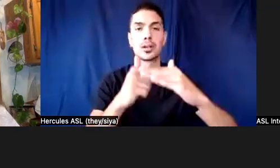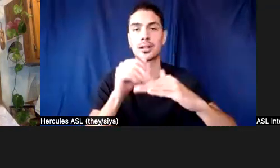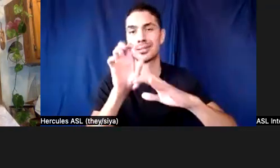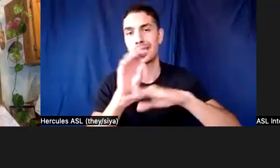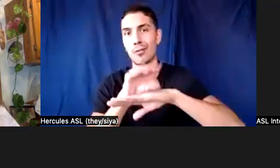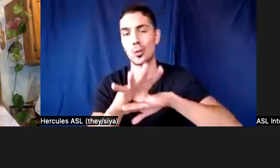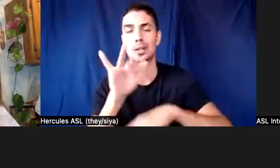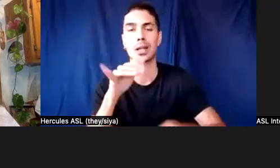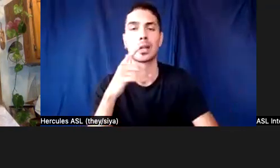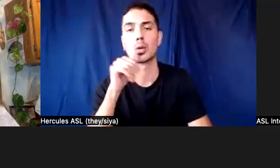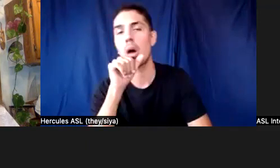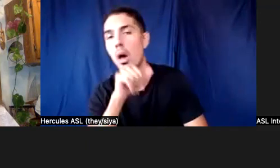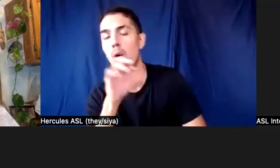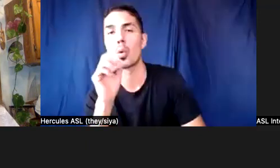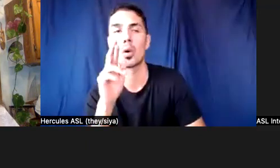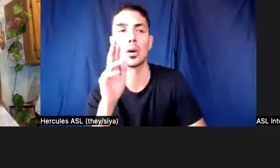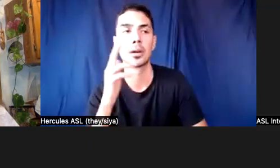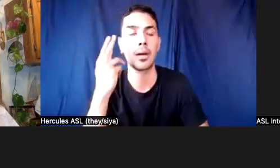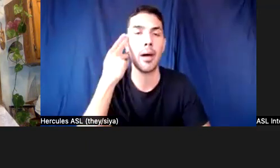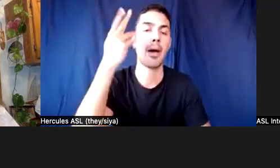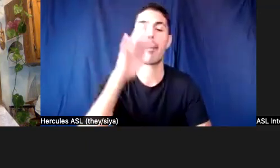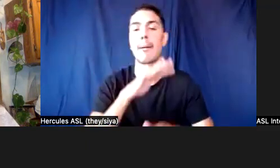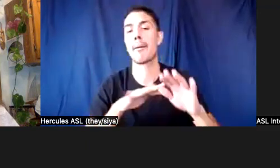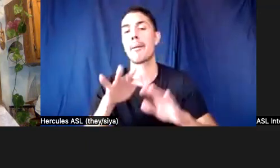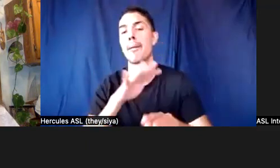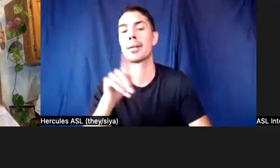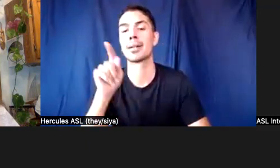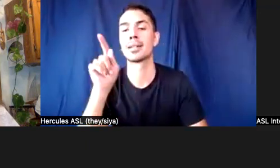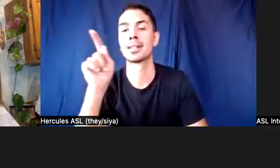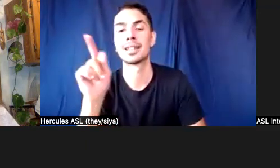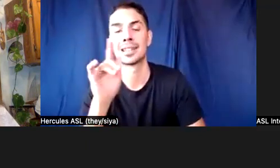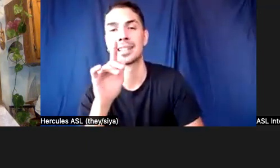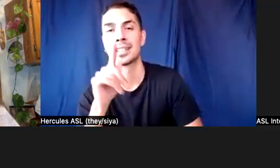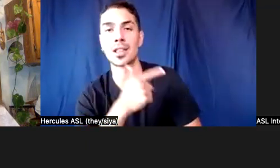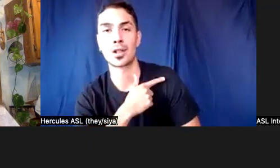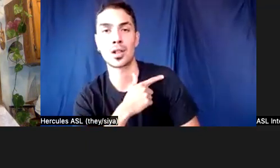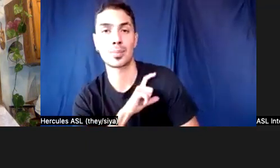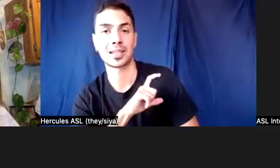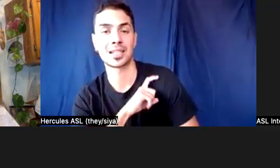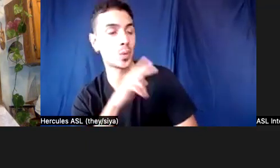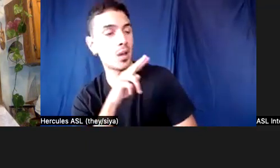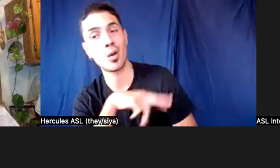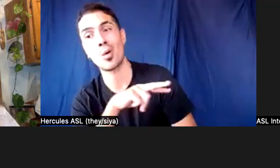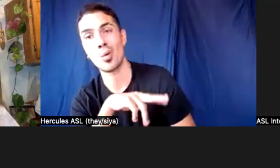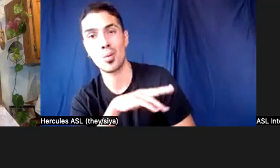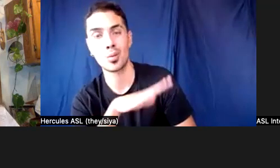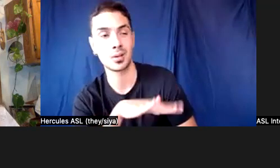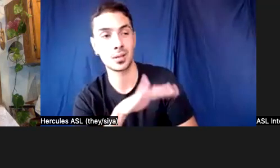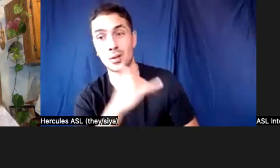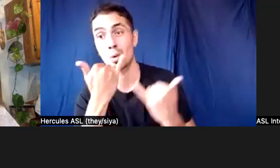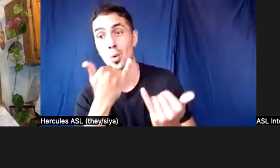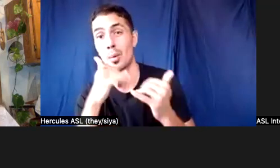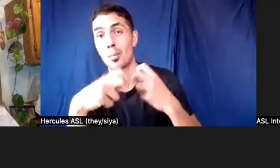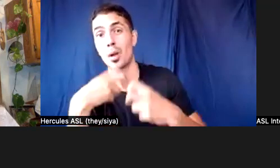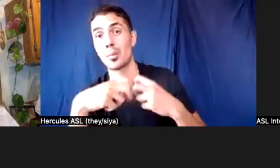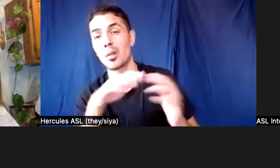whatever it may be, a lot of law enforcement will defer from the actual problem and focus on their current state. And it's